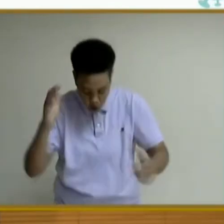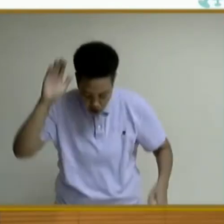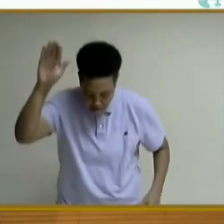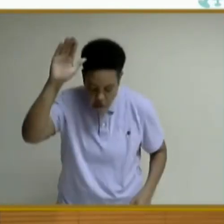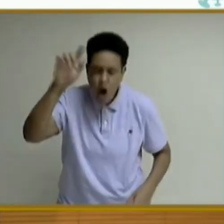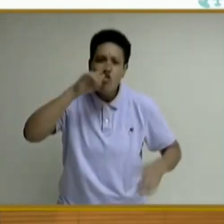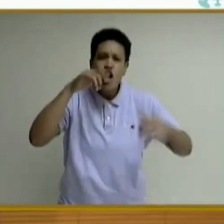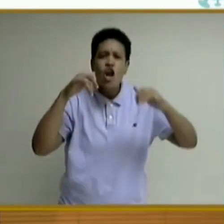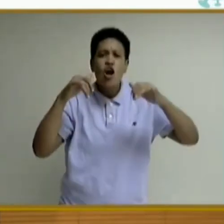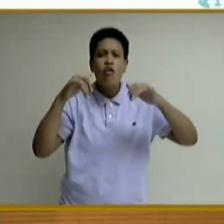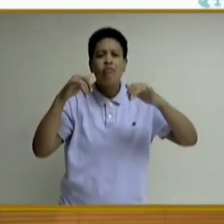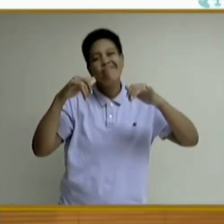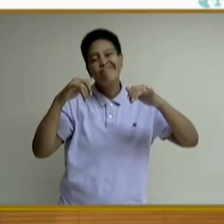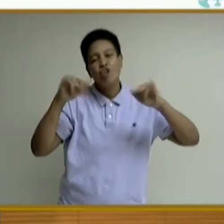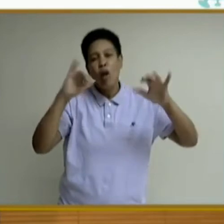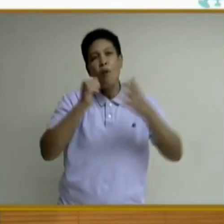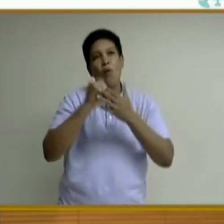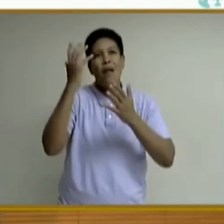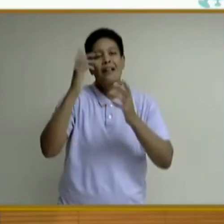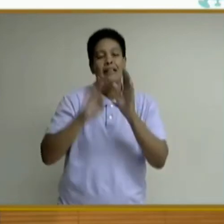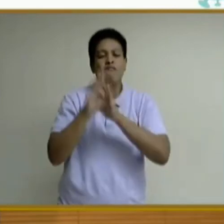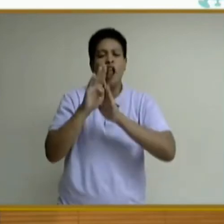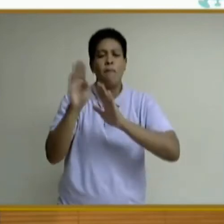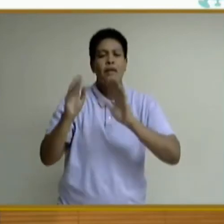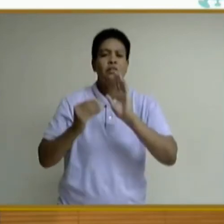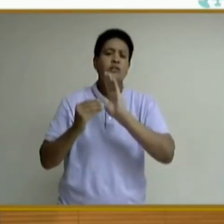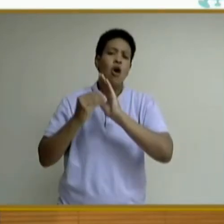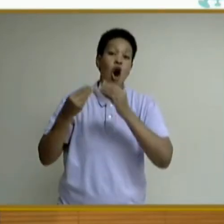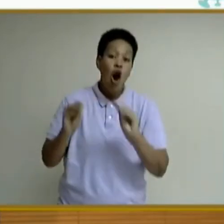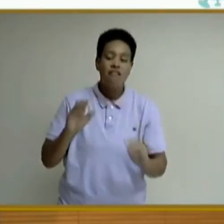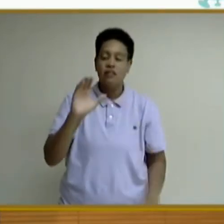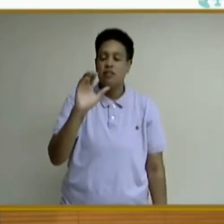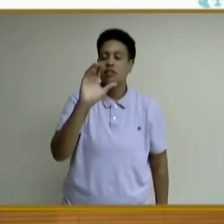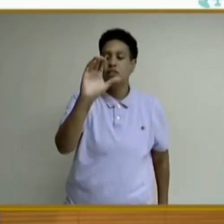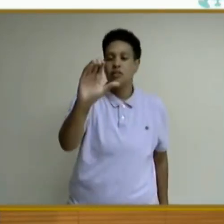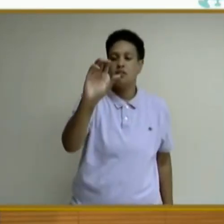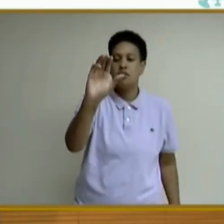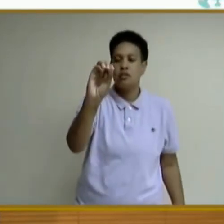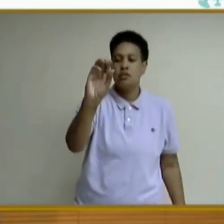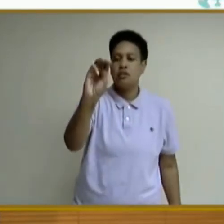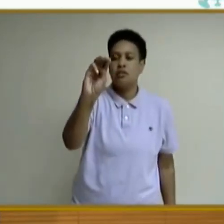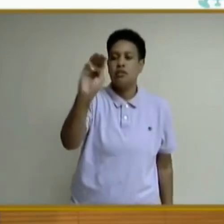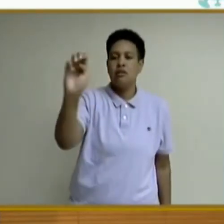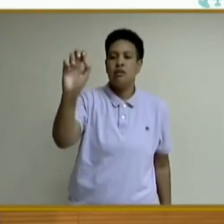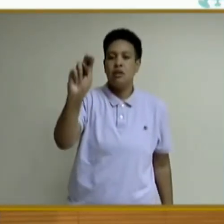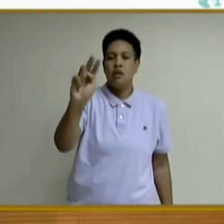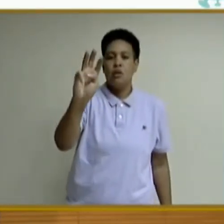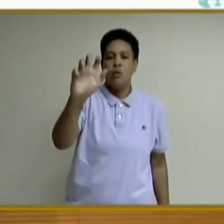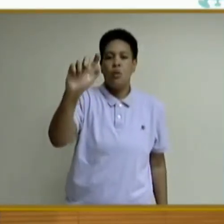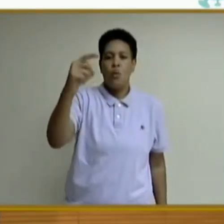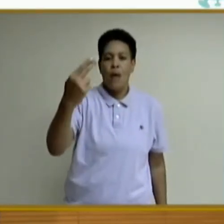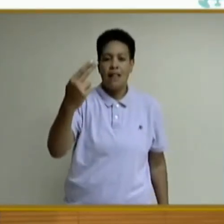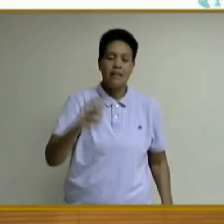Commonwealth Development Office and the United Nations. So PAHO will be collaborating with these two